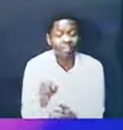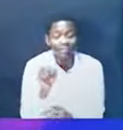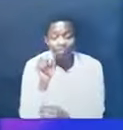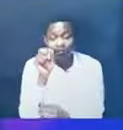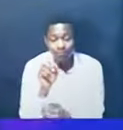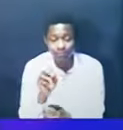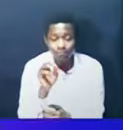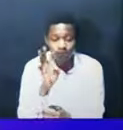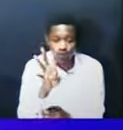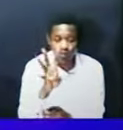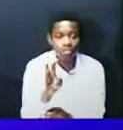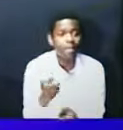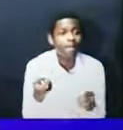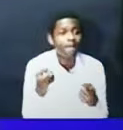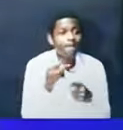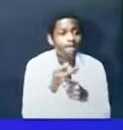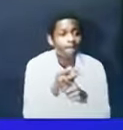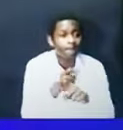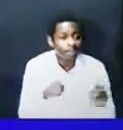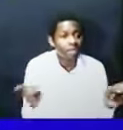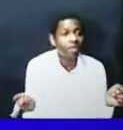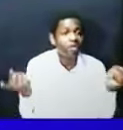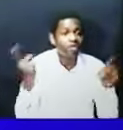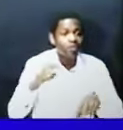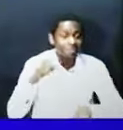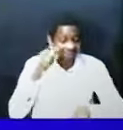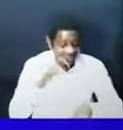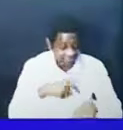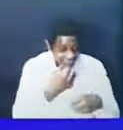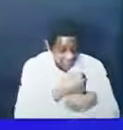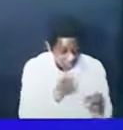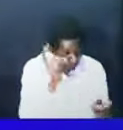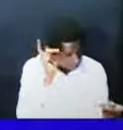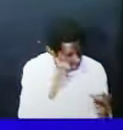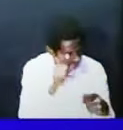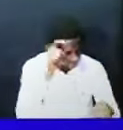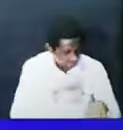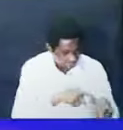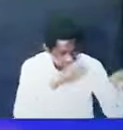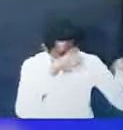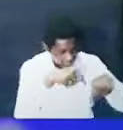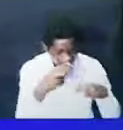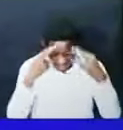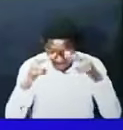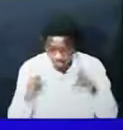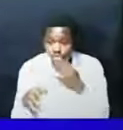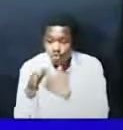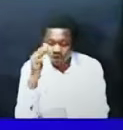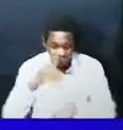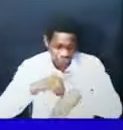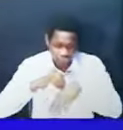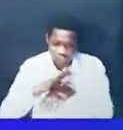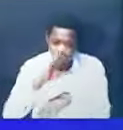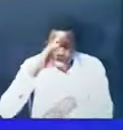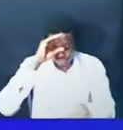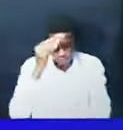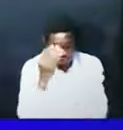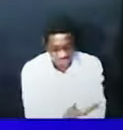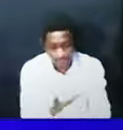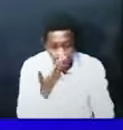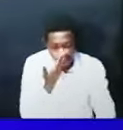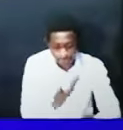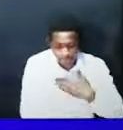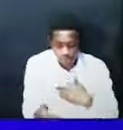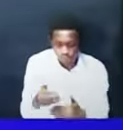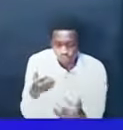come, God sent his son, born of a woman, born under the law, to redeem those under the